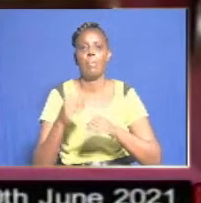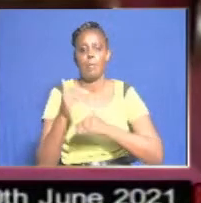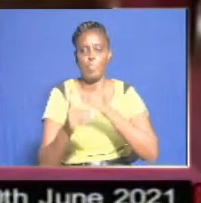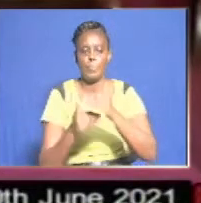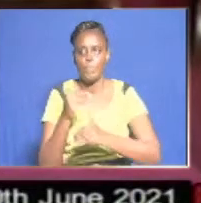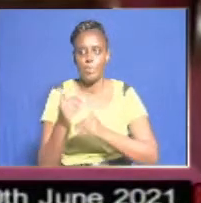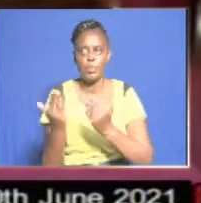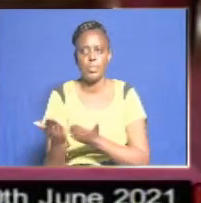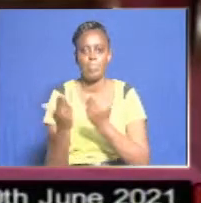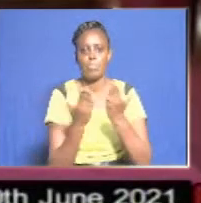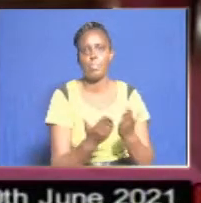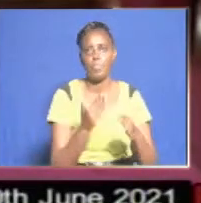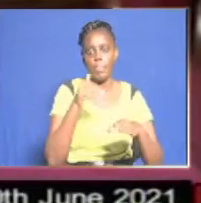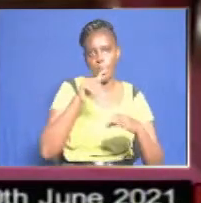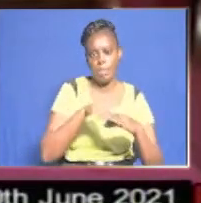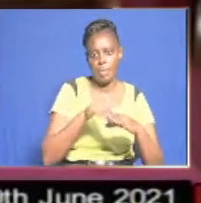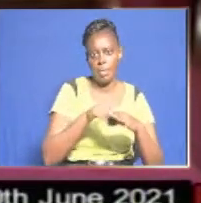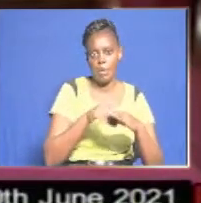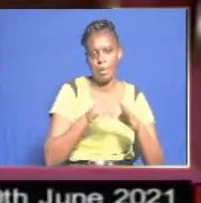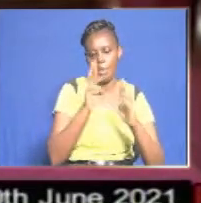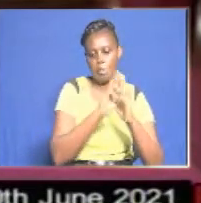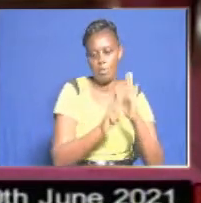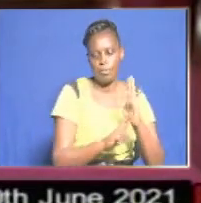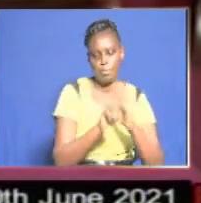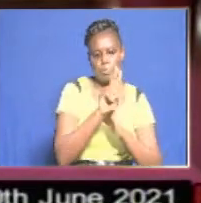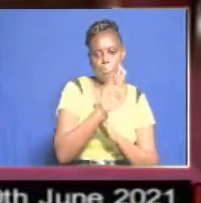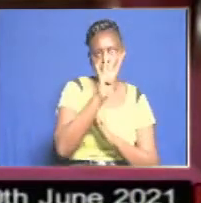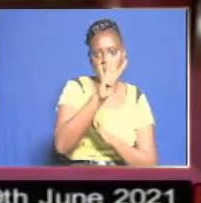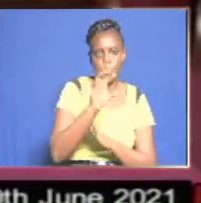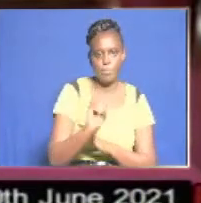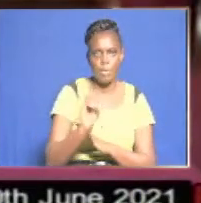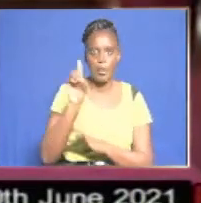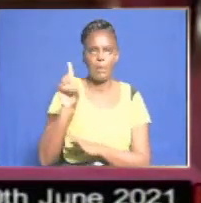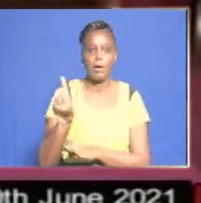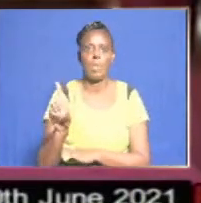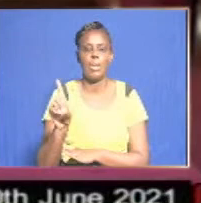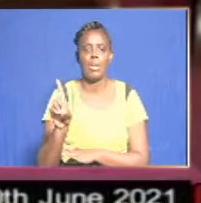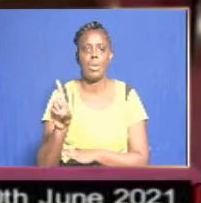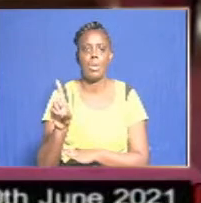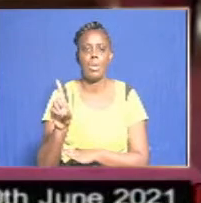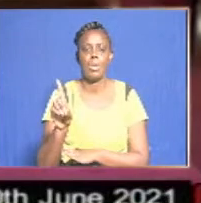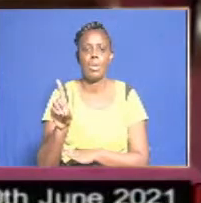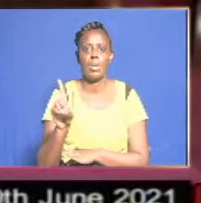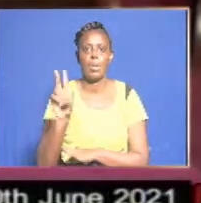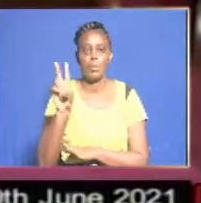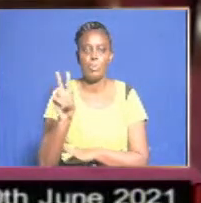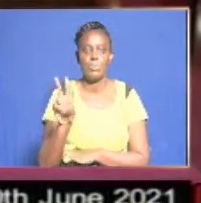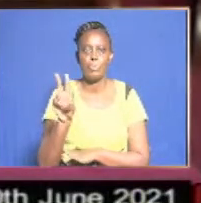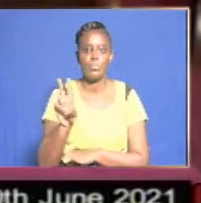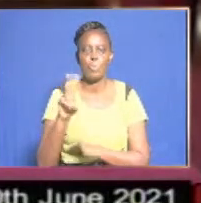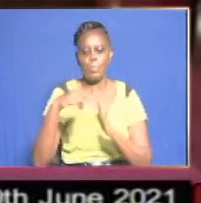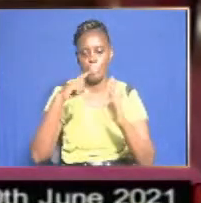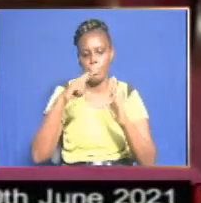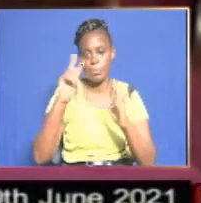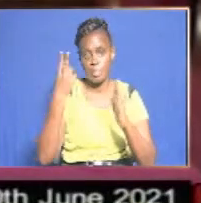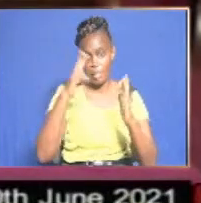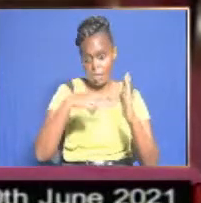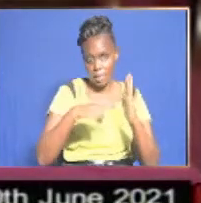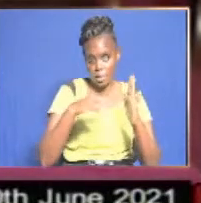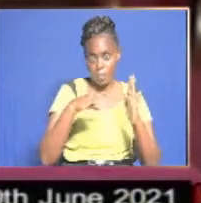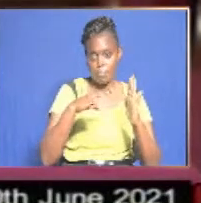provided for in Standing Order number 241. Two, the second reading of the Wakfu